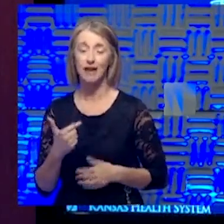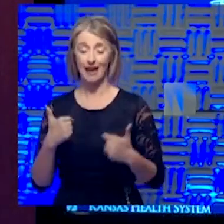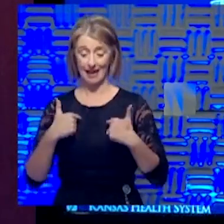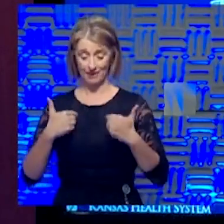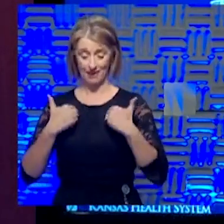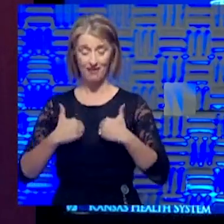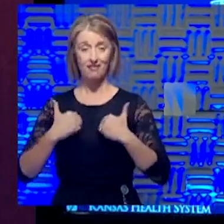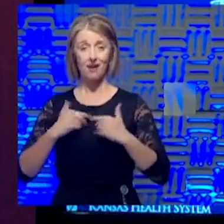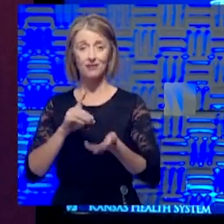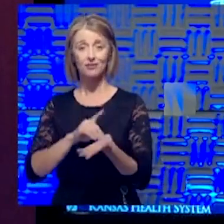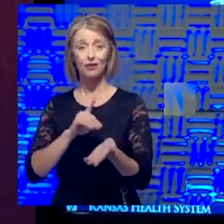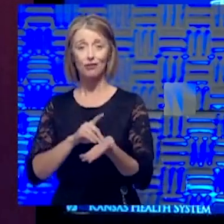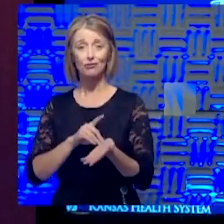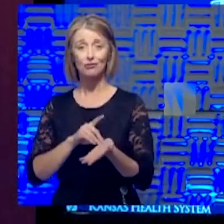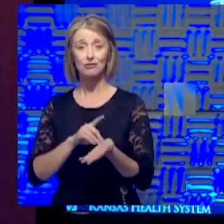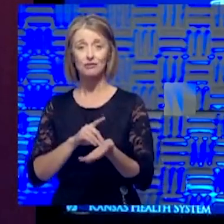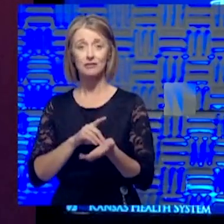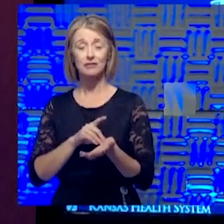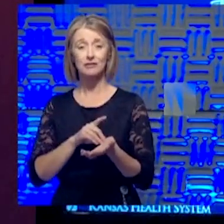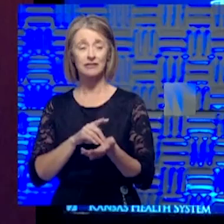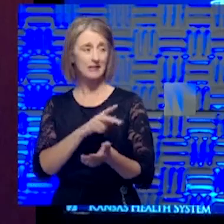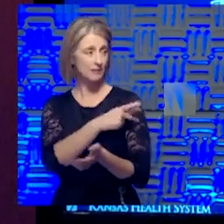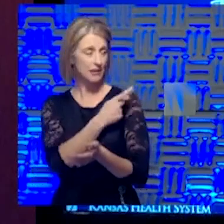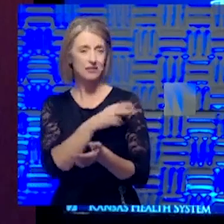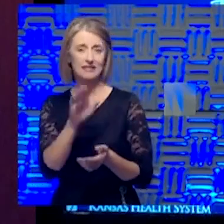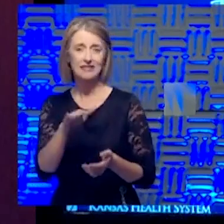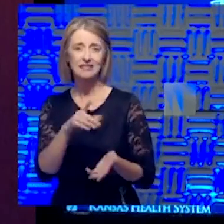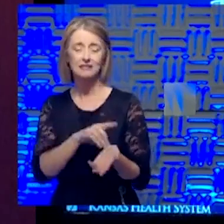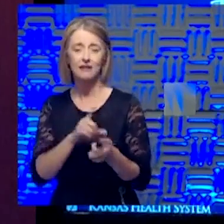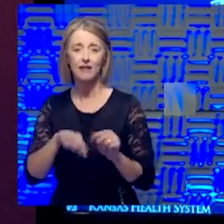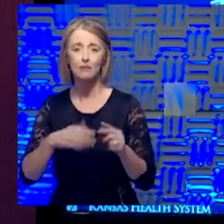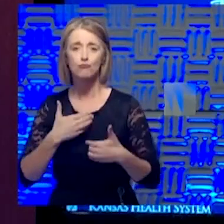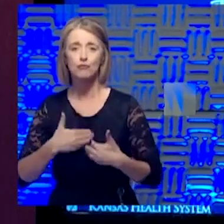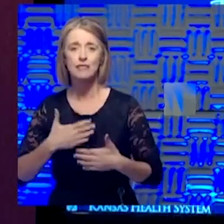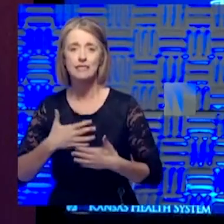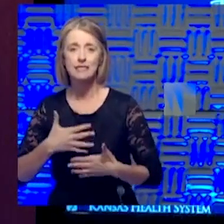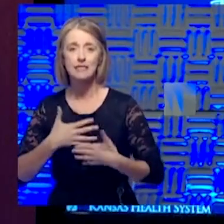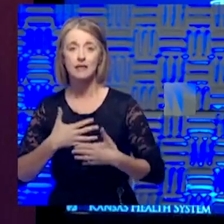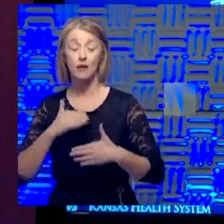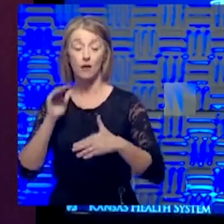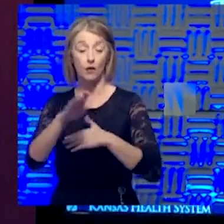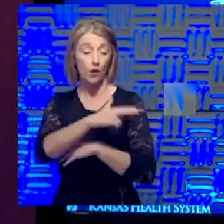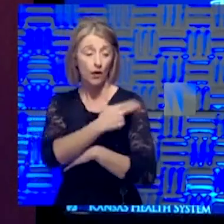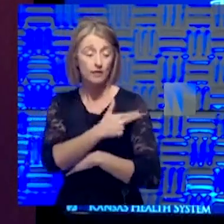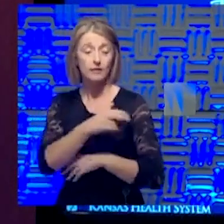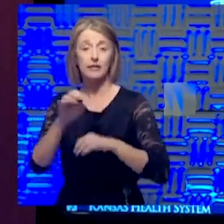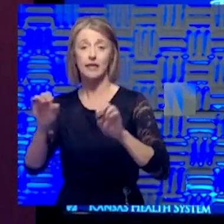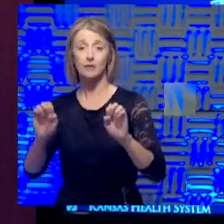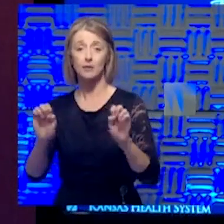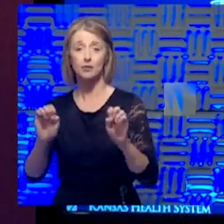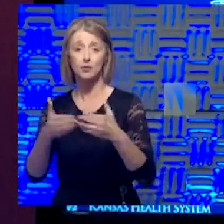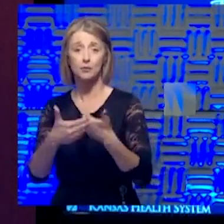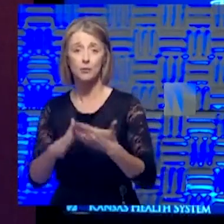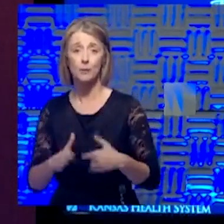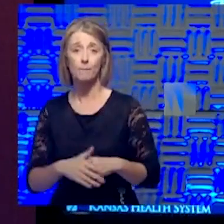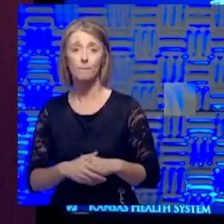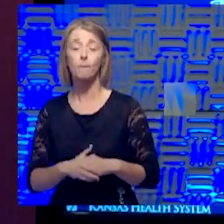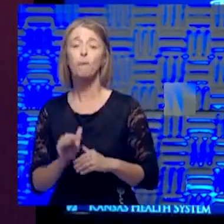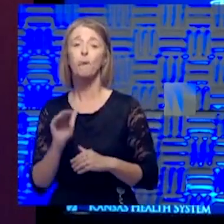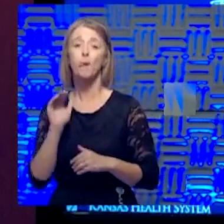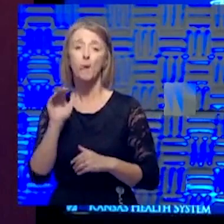doc, and these patients start saying, Doc, I can't breathe. That's like either get to the hospital, get to the emergency room, go get